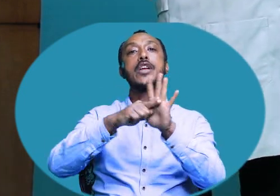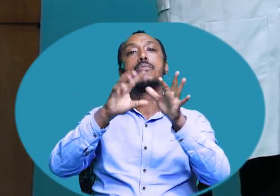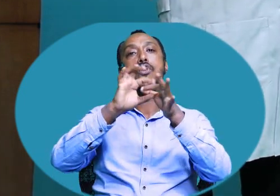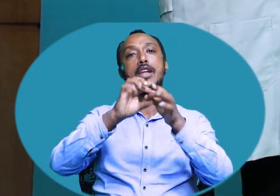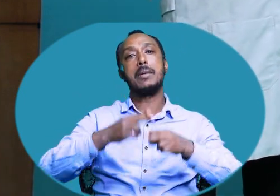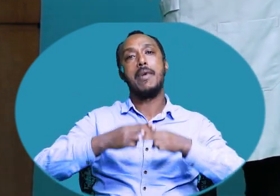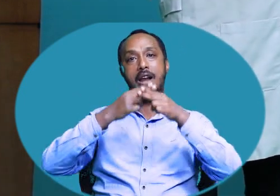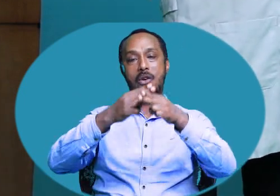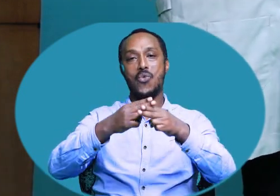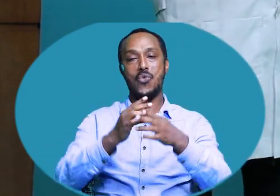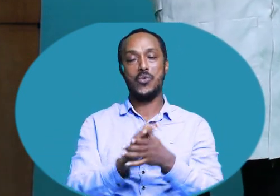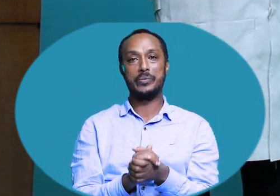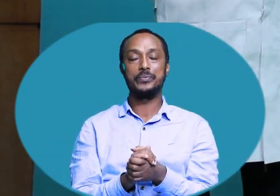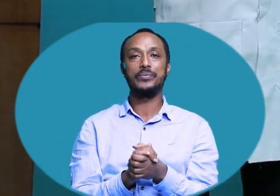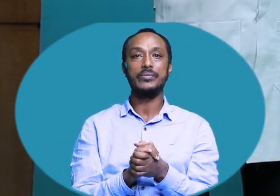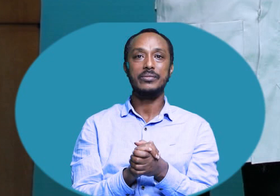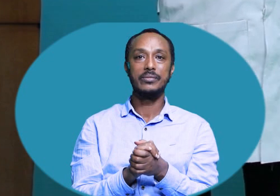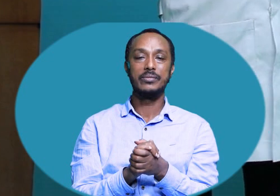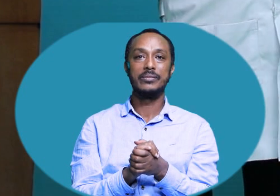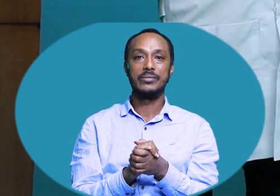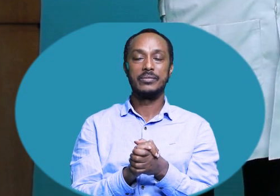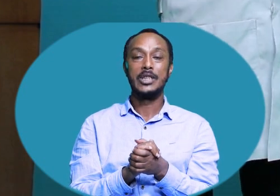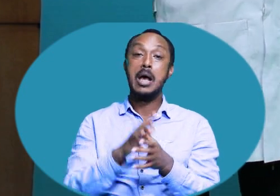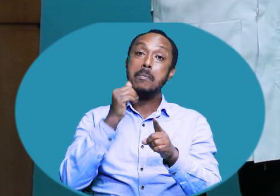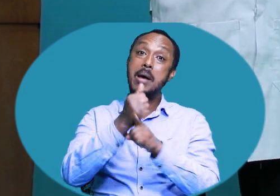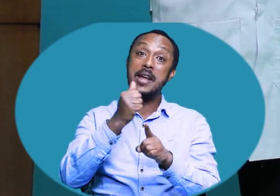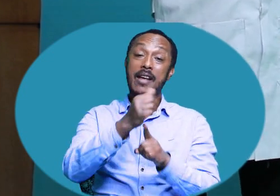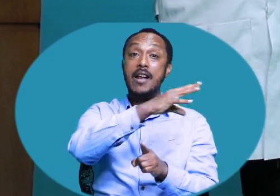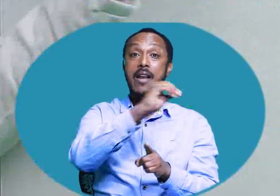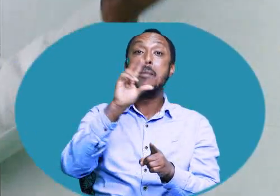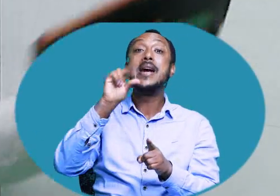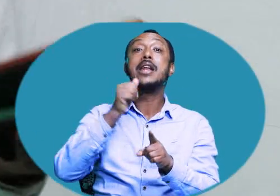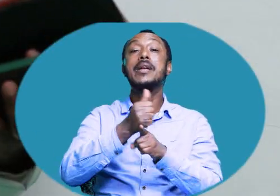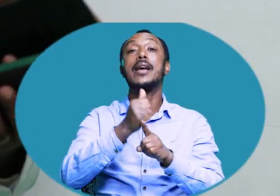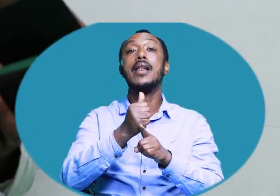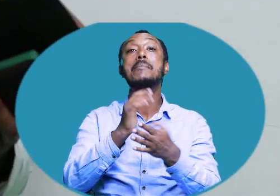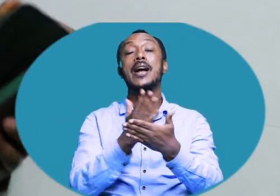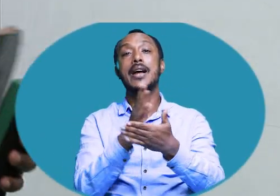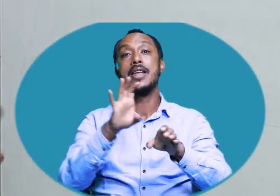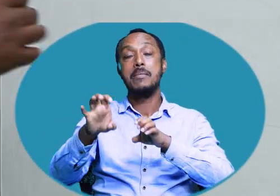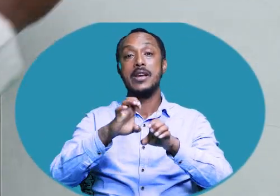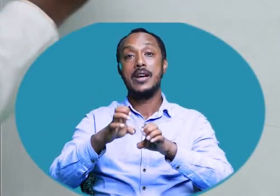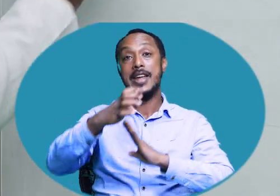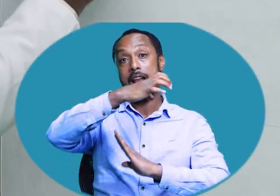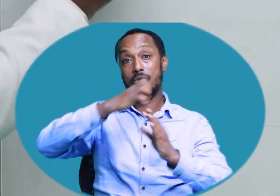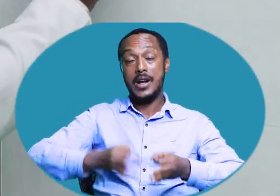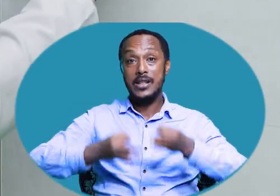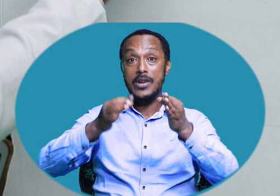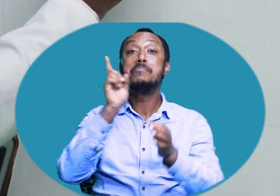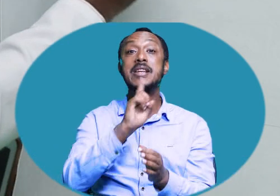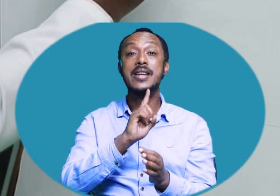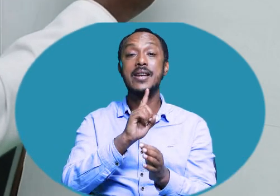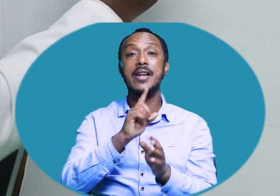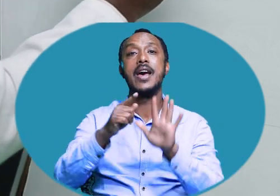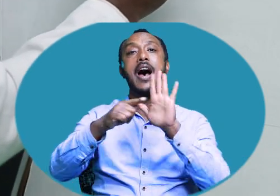bond formed by metal with non-metal is known as, a compound is known as what? Ionic compounds. Examples of ionic